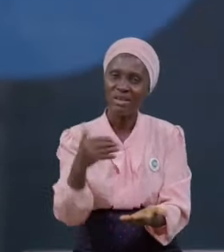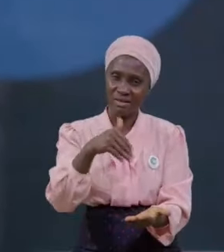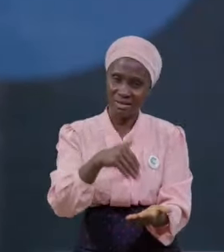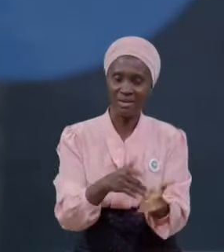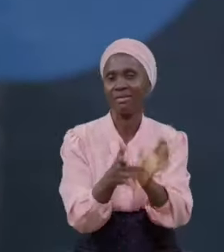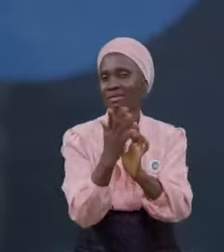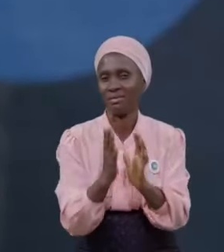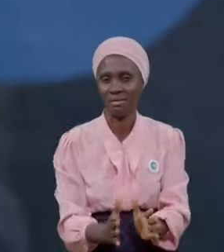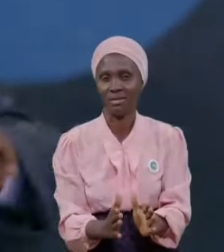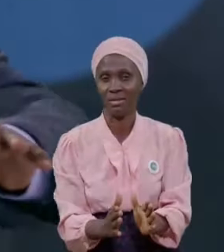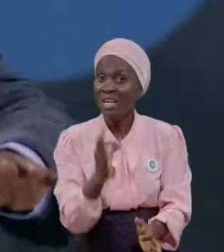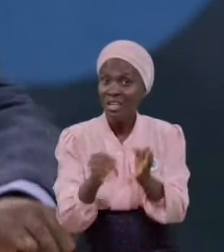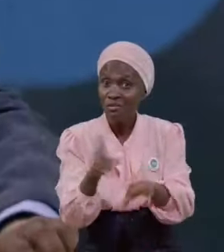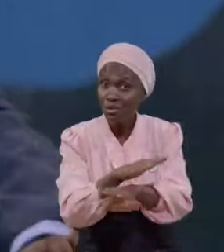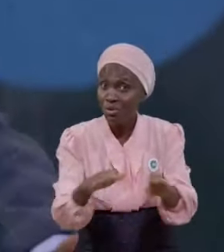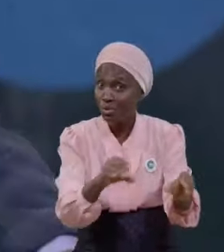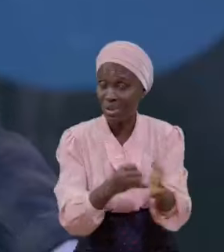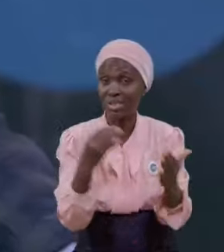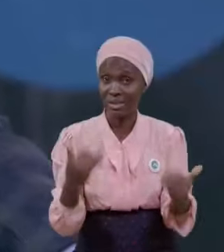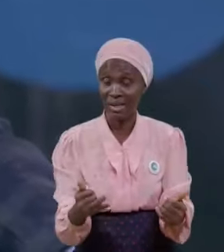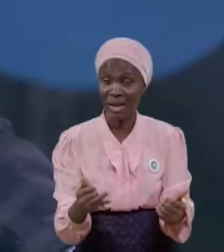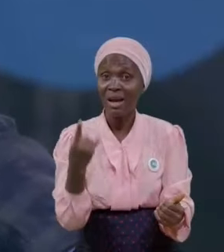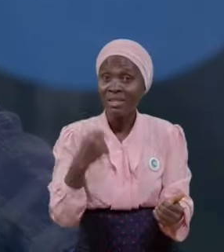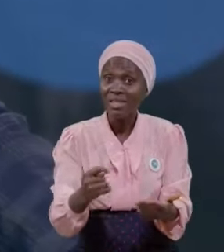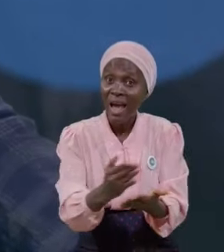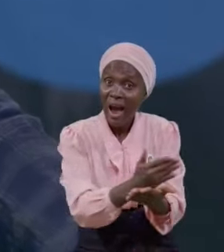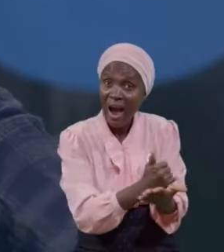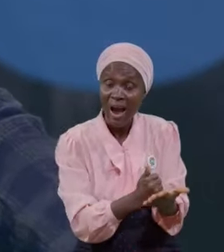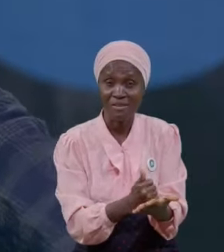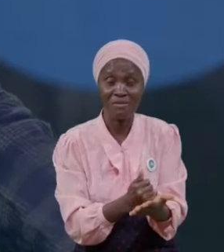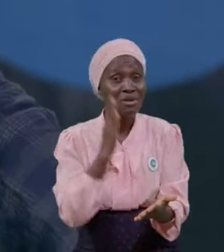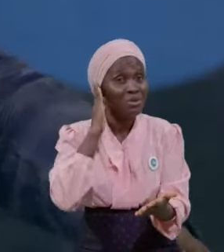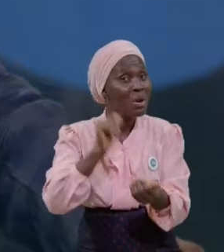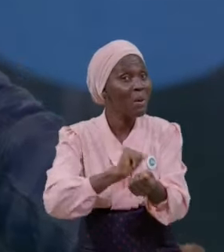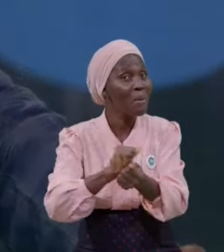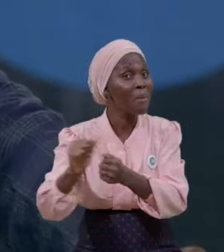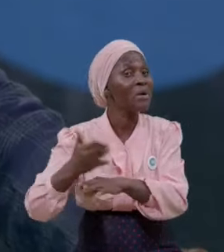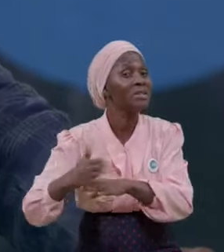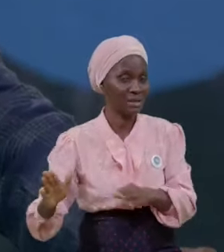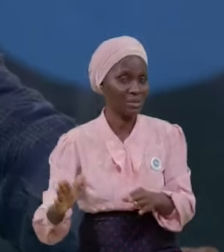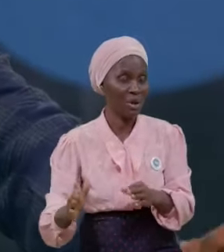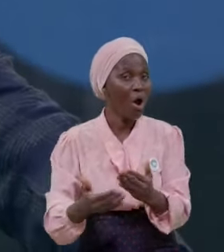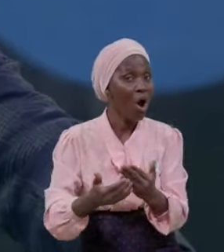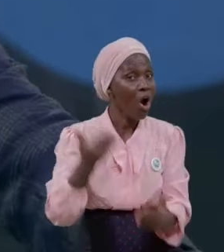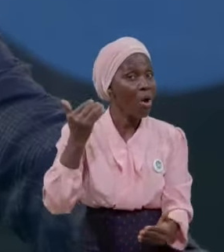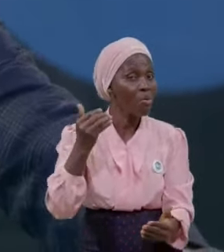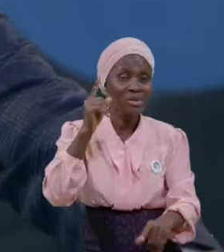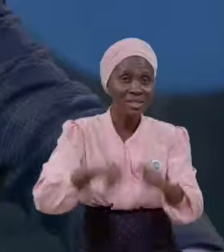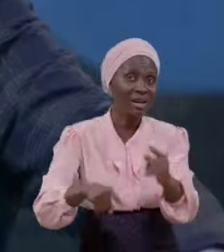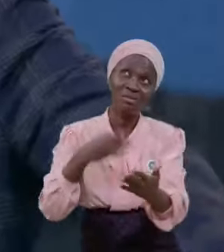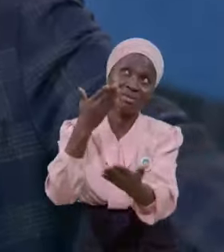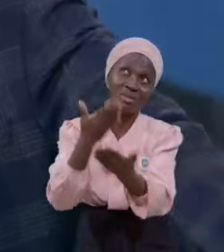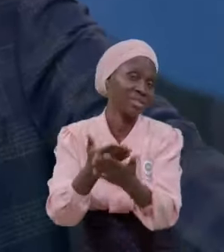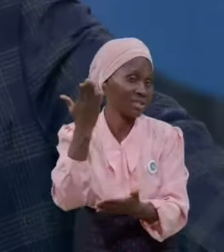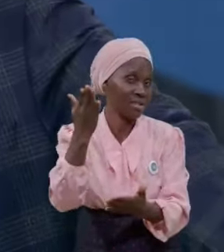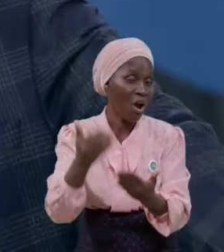will sometimes almost cannot avail. Almost cannot avail. I'm almost there, but I'll go